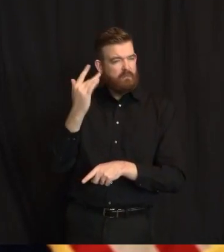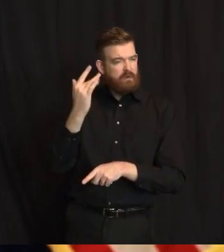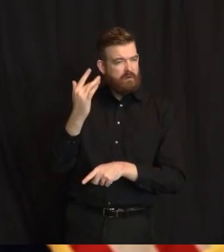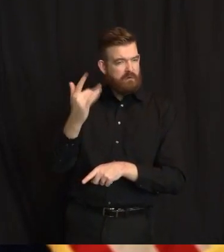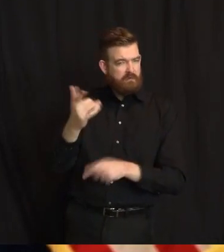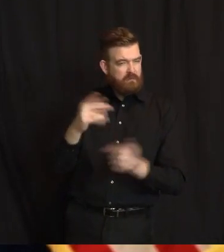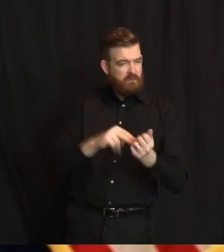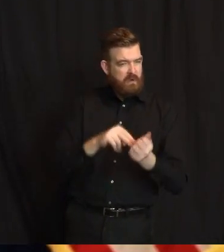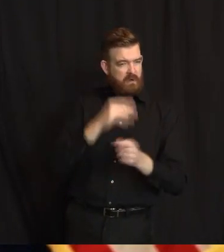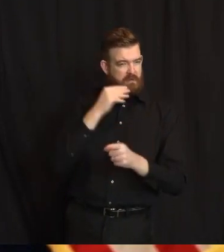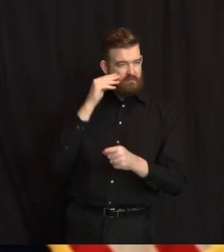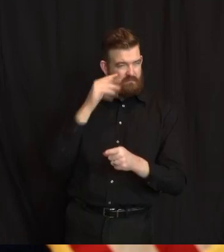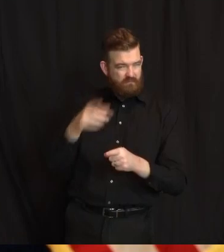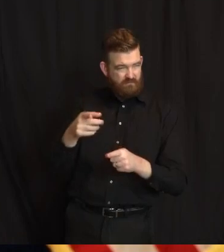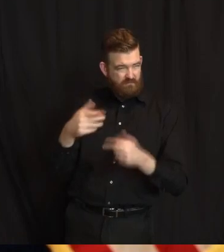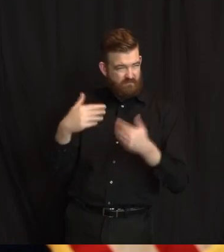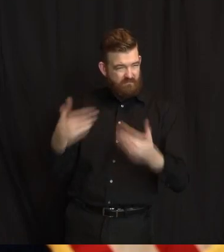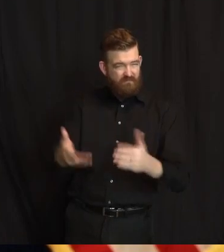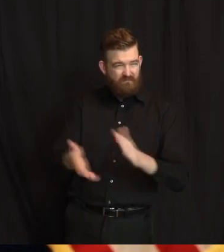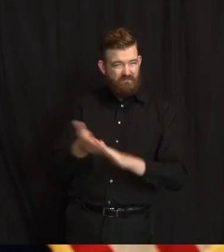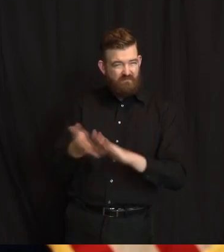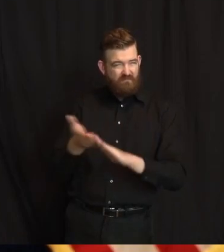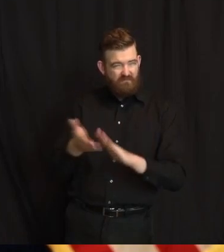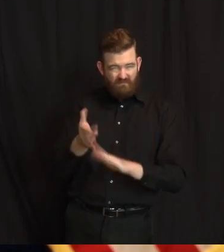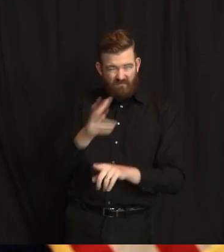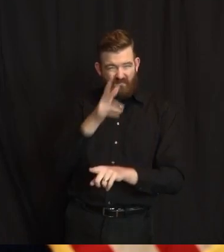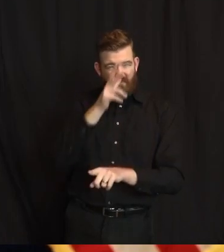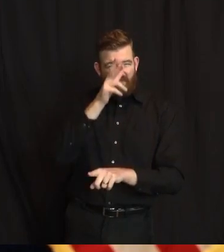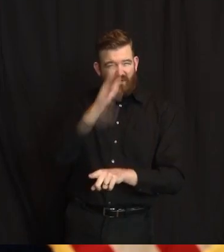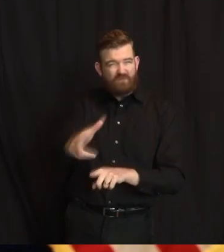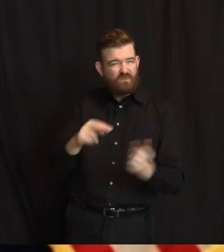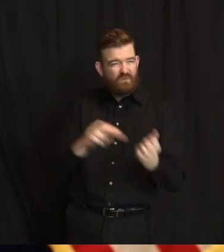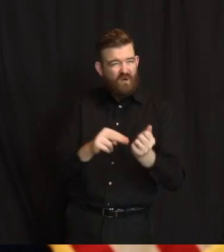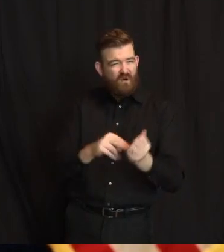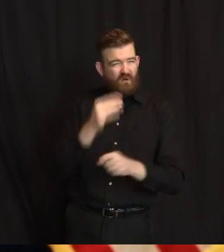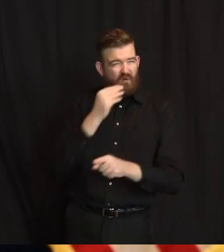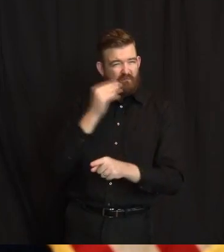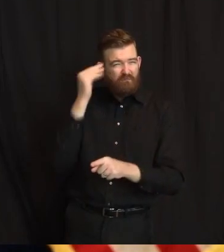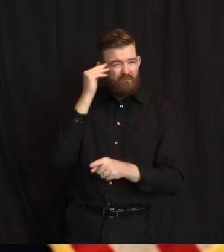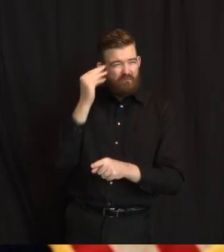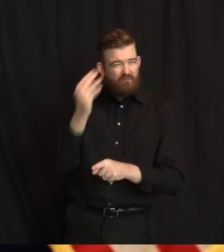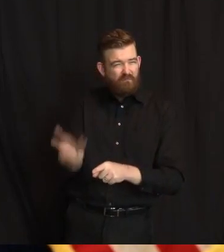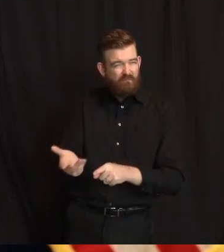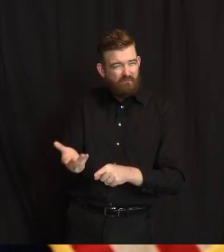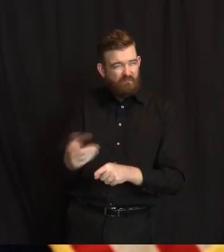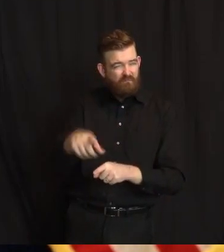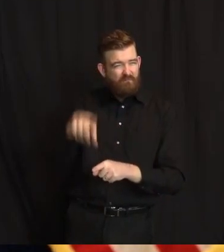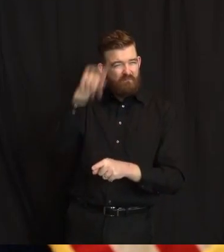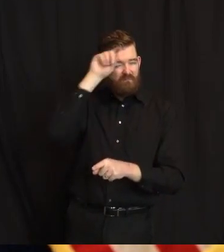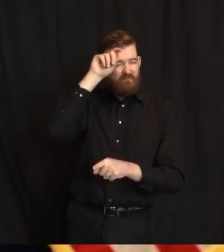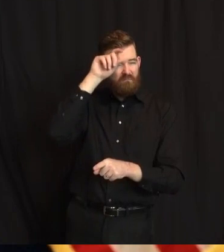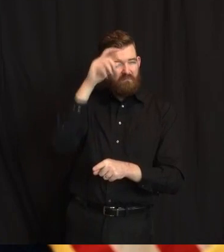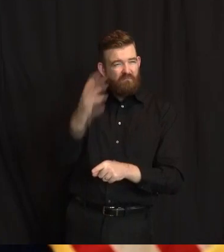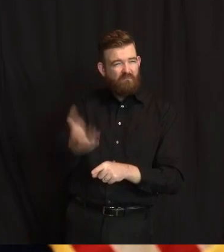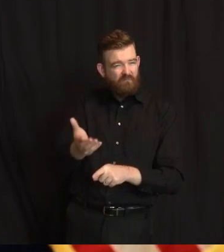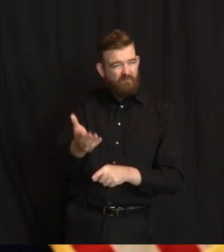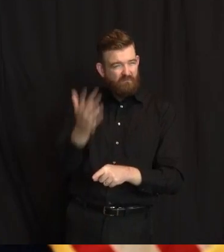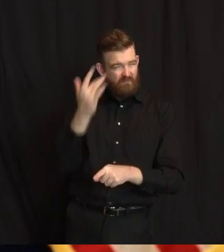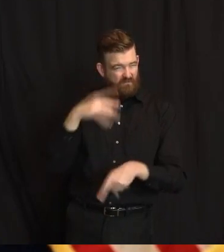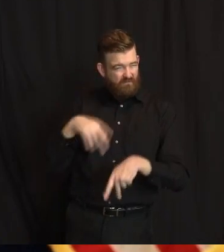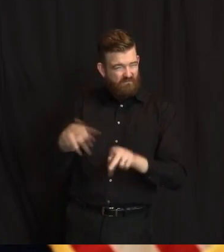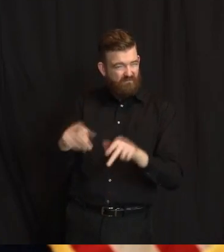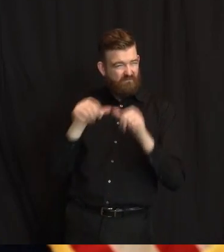operate with these low, very low scores from the U.S. government? And then there's